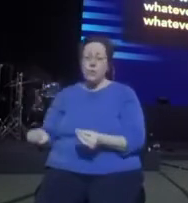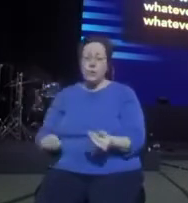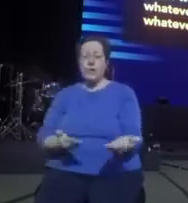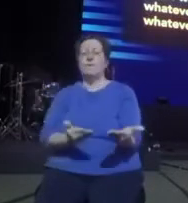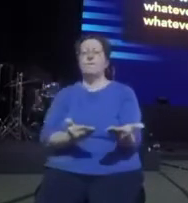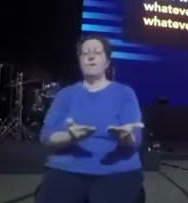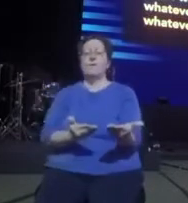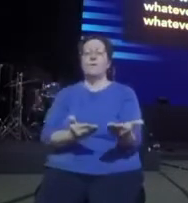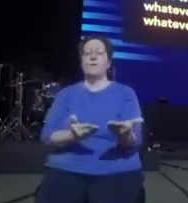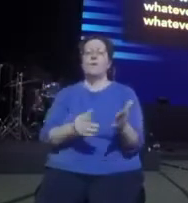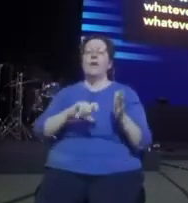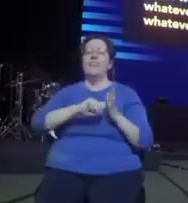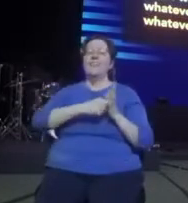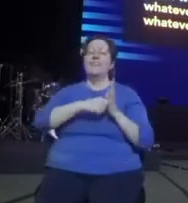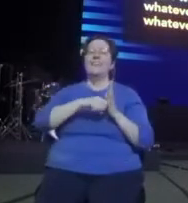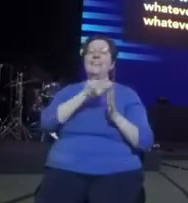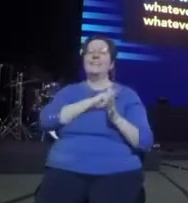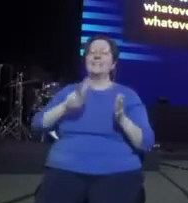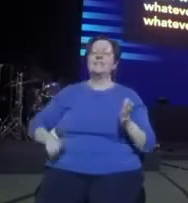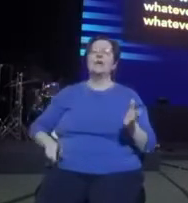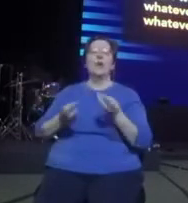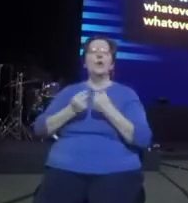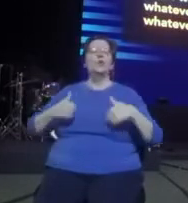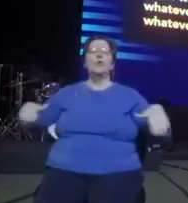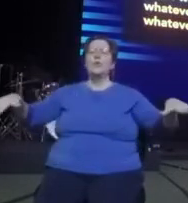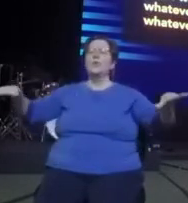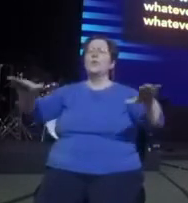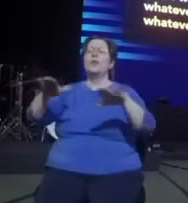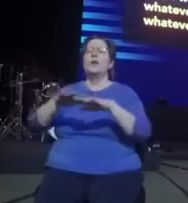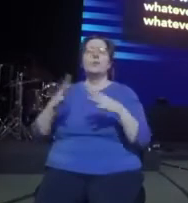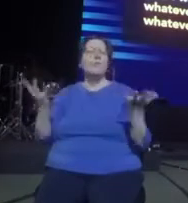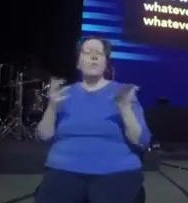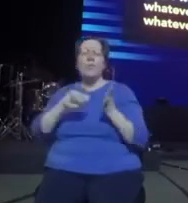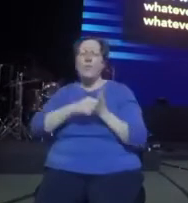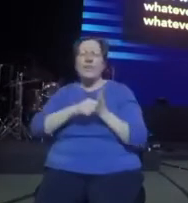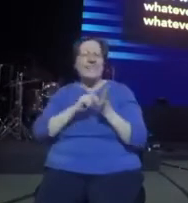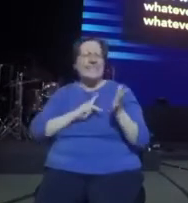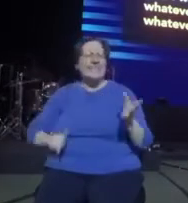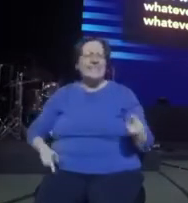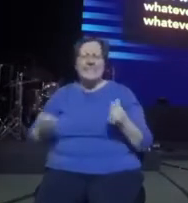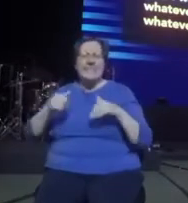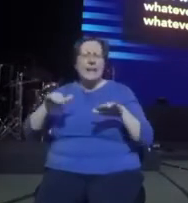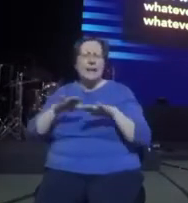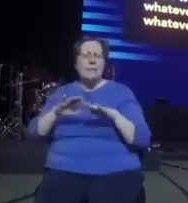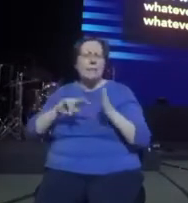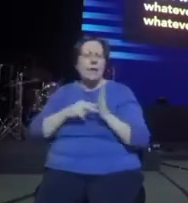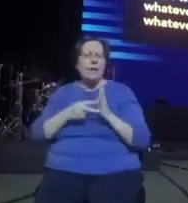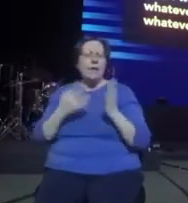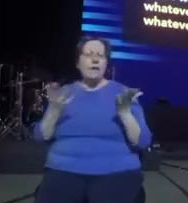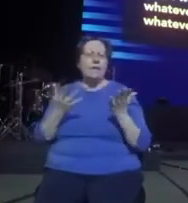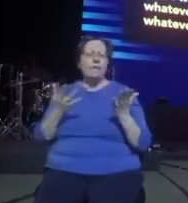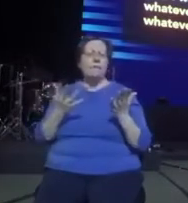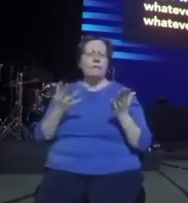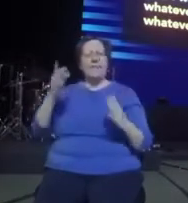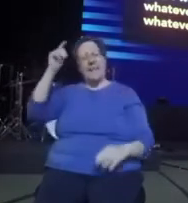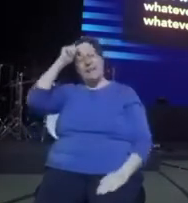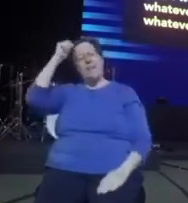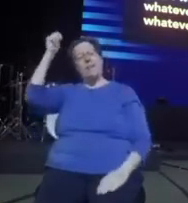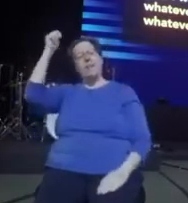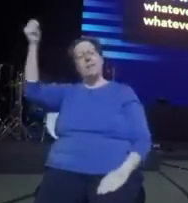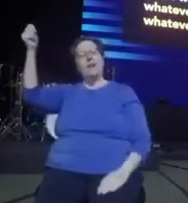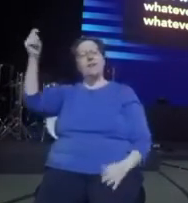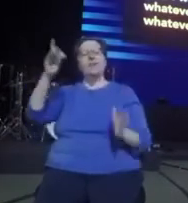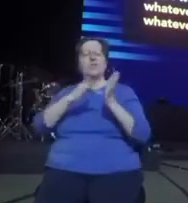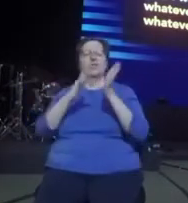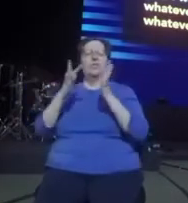I will give you the keys to the kingdom. What's the keys to the kingdom? You know, sometimes I hear theologians say, Jesus